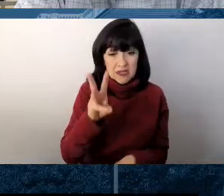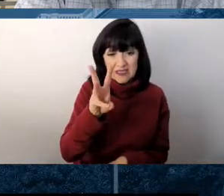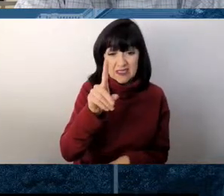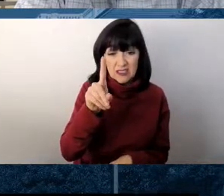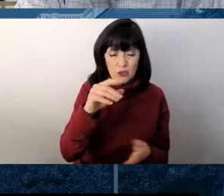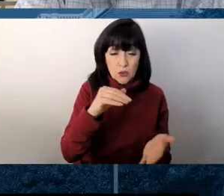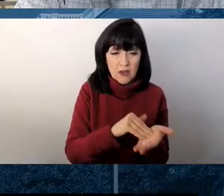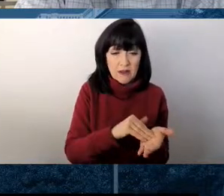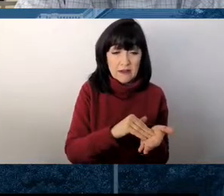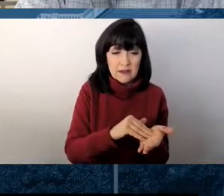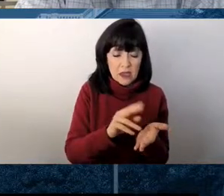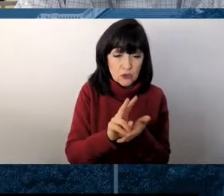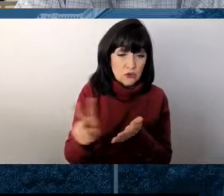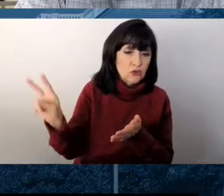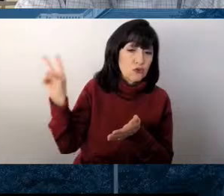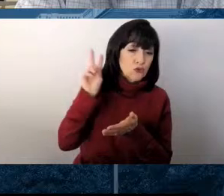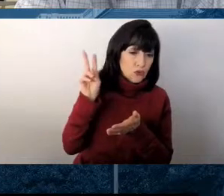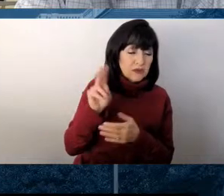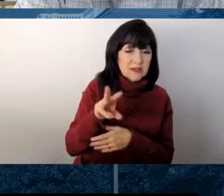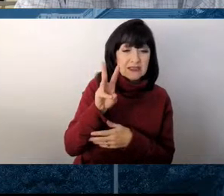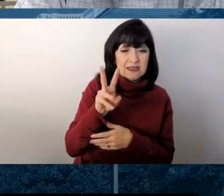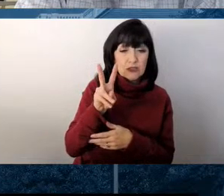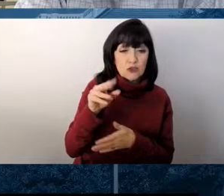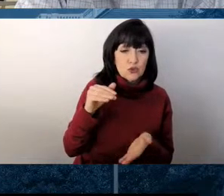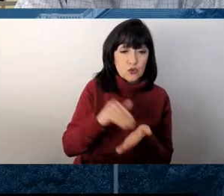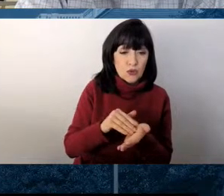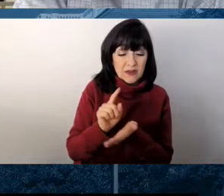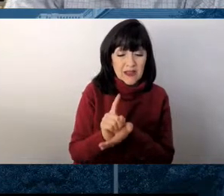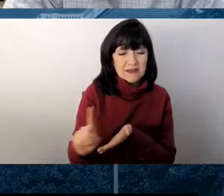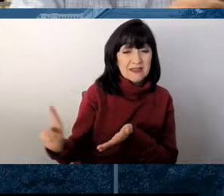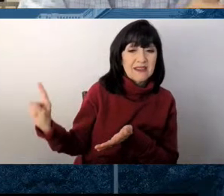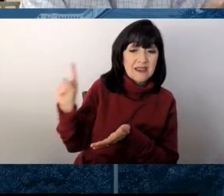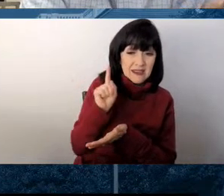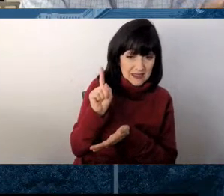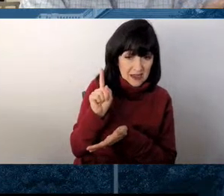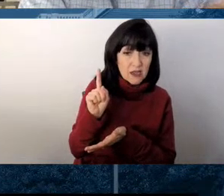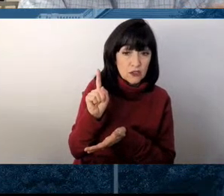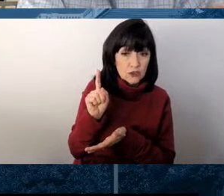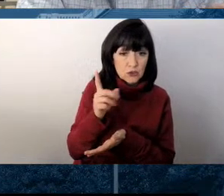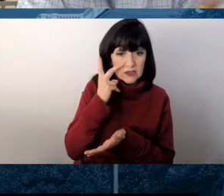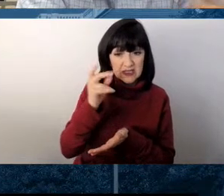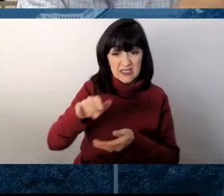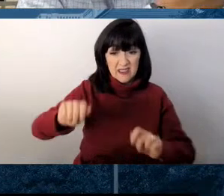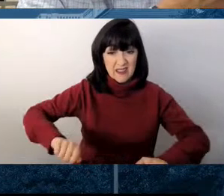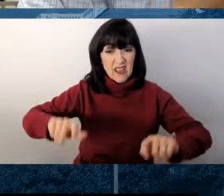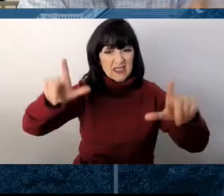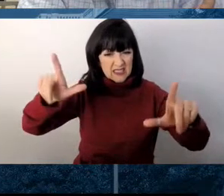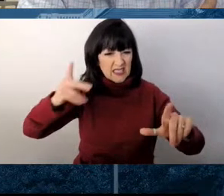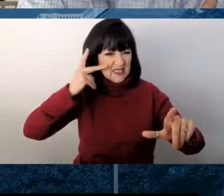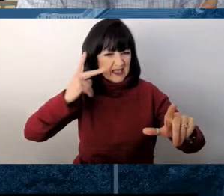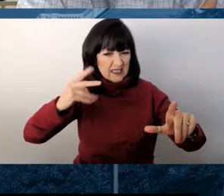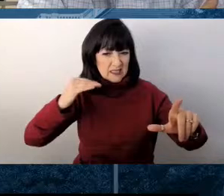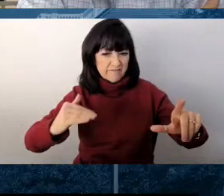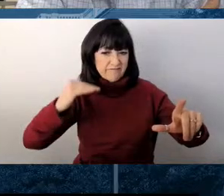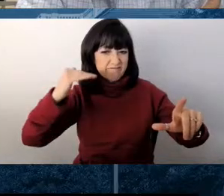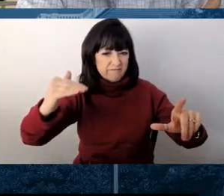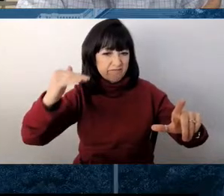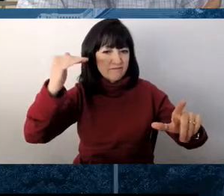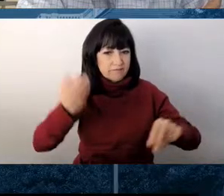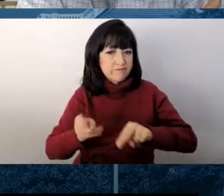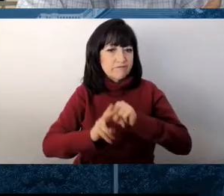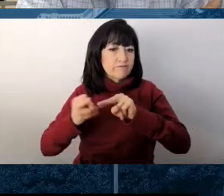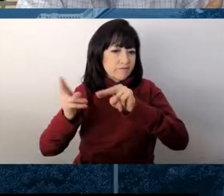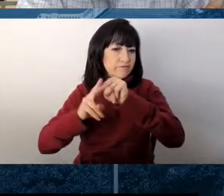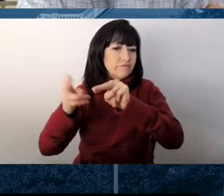before, a little bit over 62,000 last week. If we go on to the first slide. So you see there's a continuation of increasing numbers here.